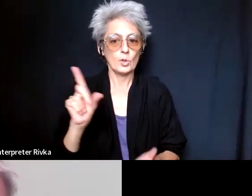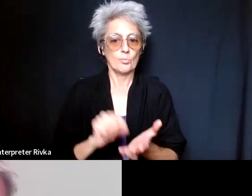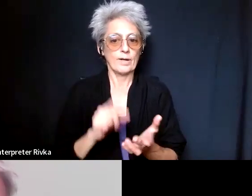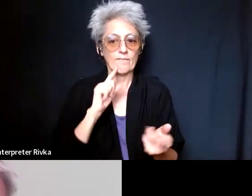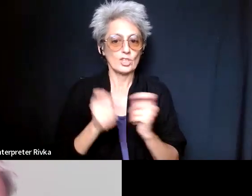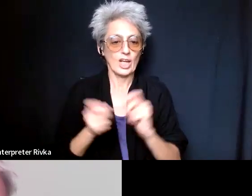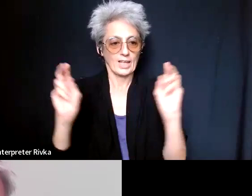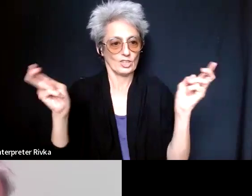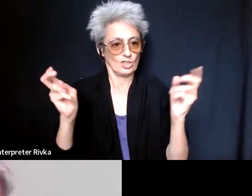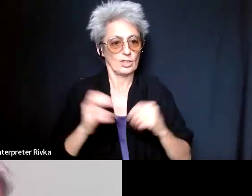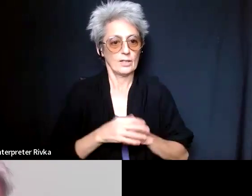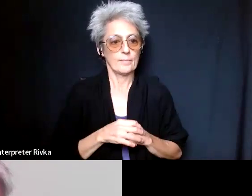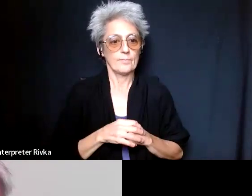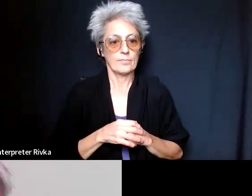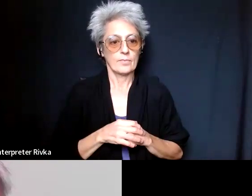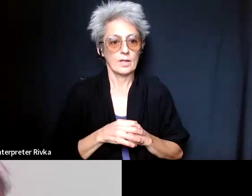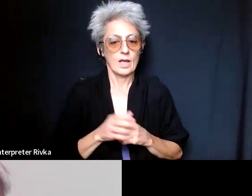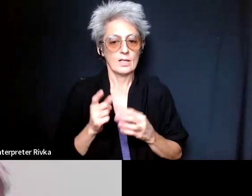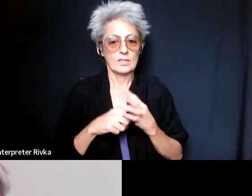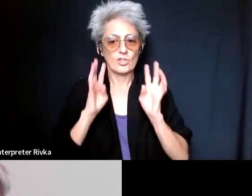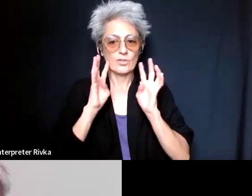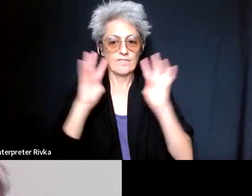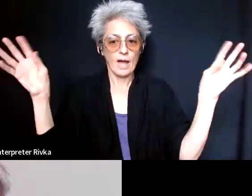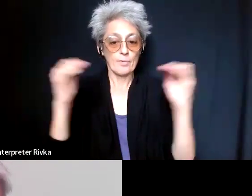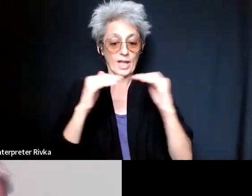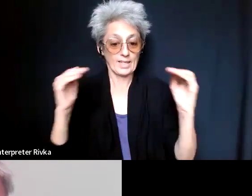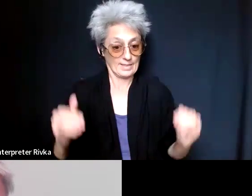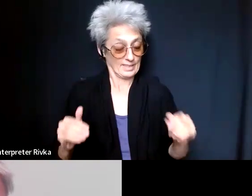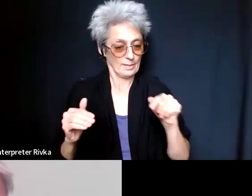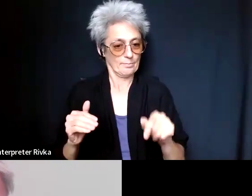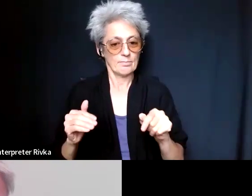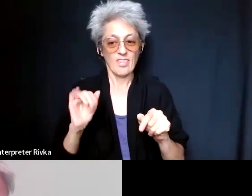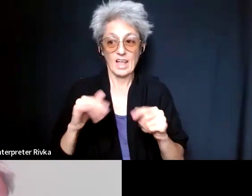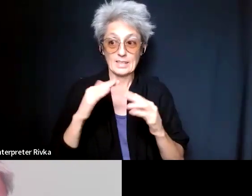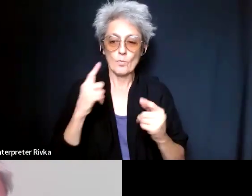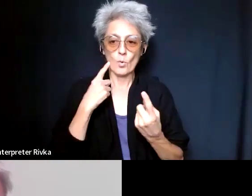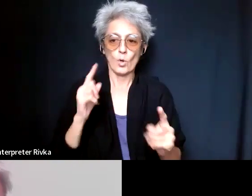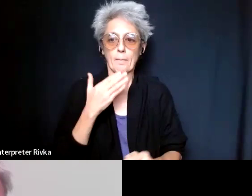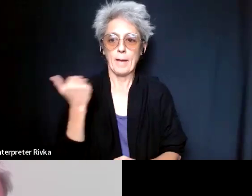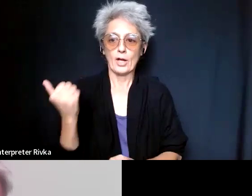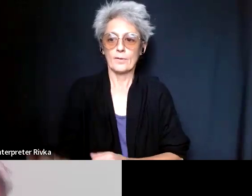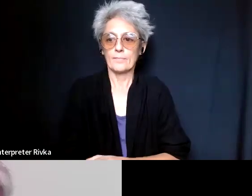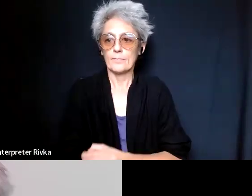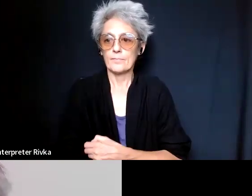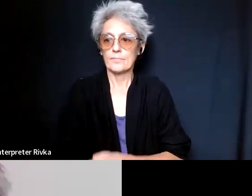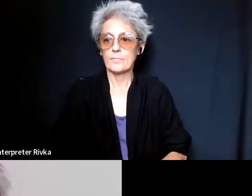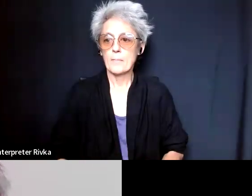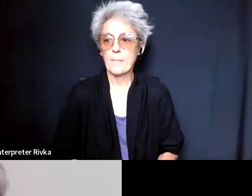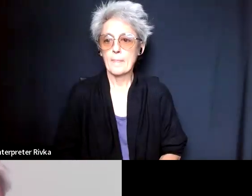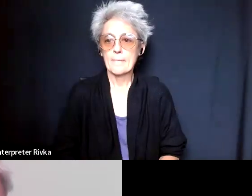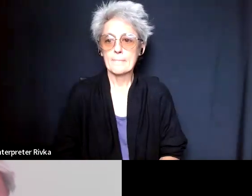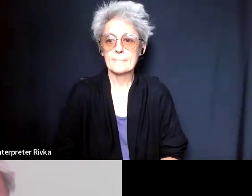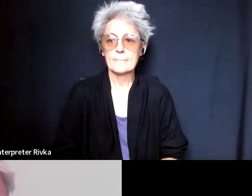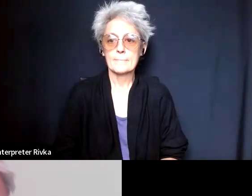to begin to fabricate a system that works better. Okay, and this led us to, after